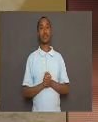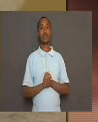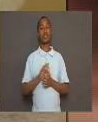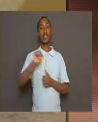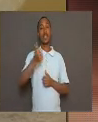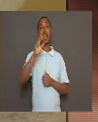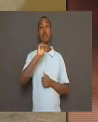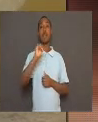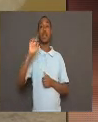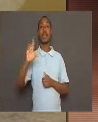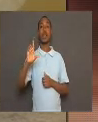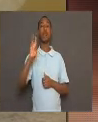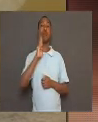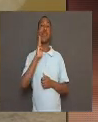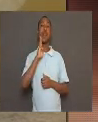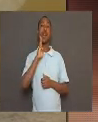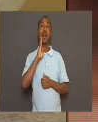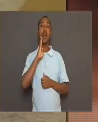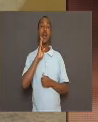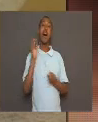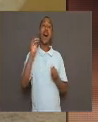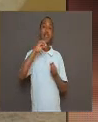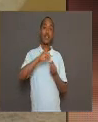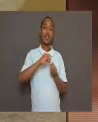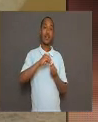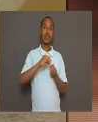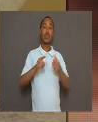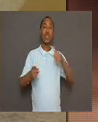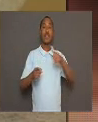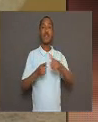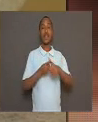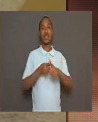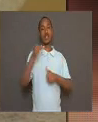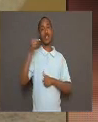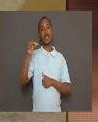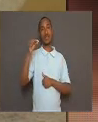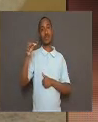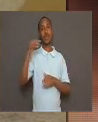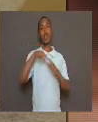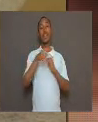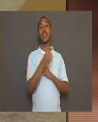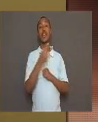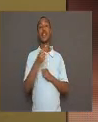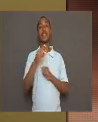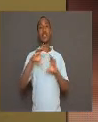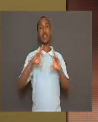10 milliliters of water are then added to the first test tube in each